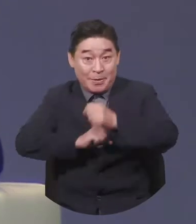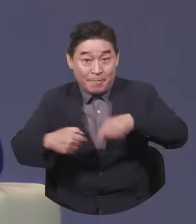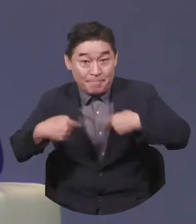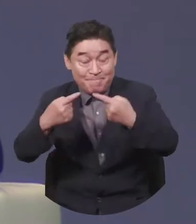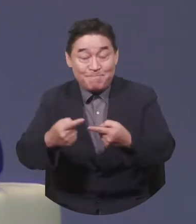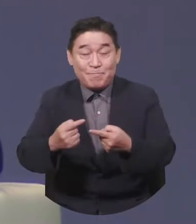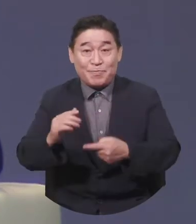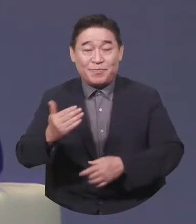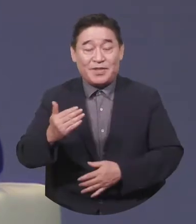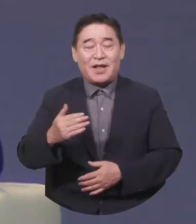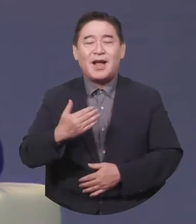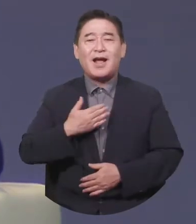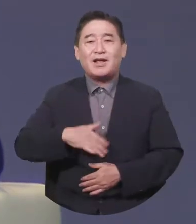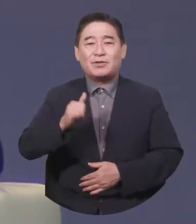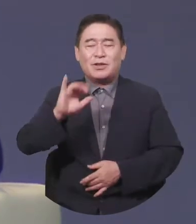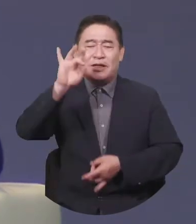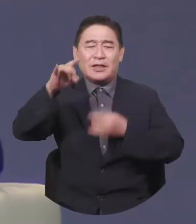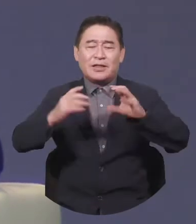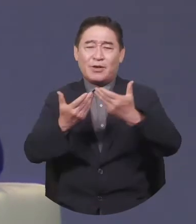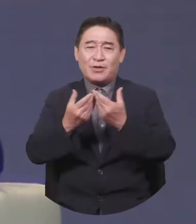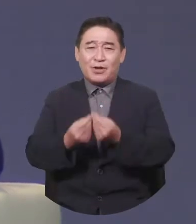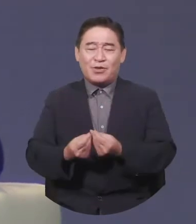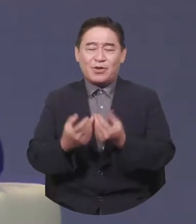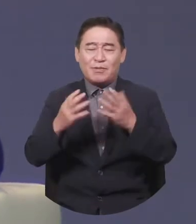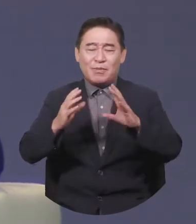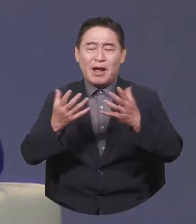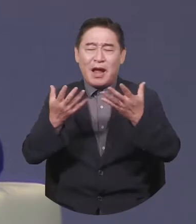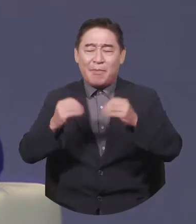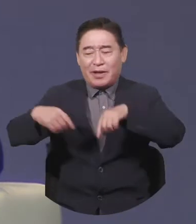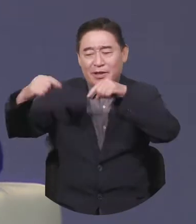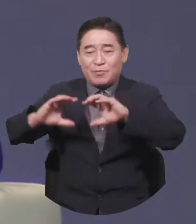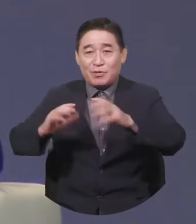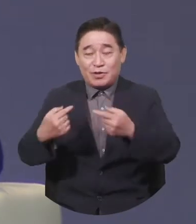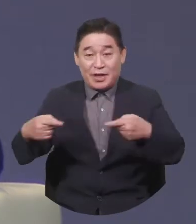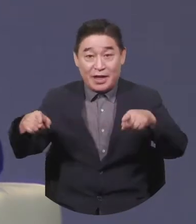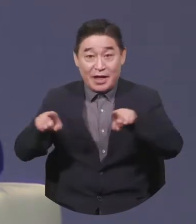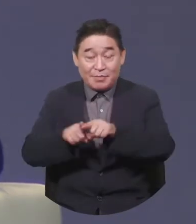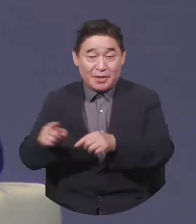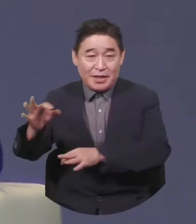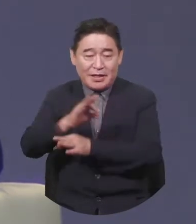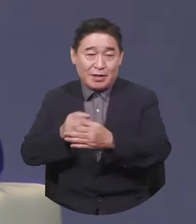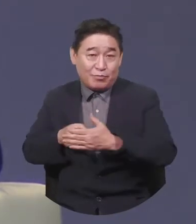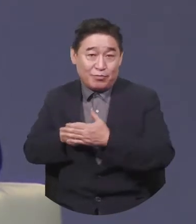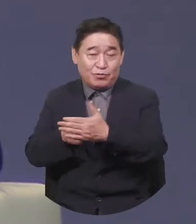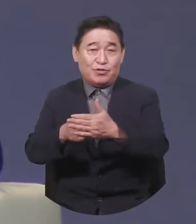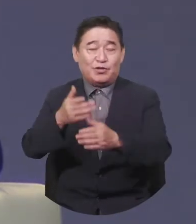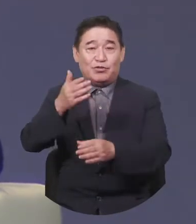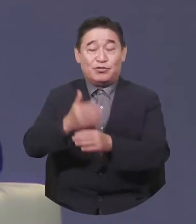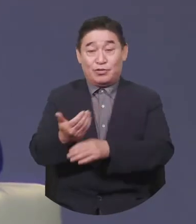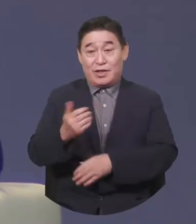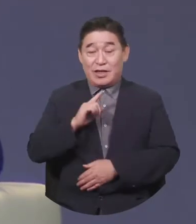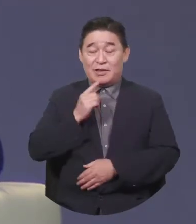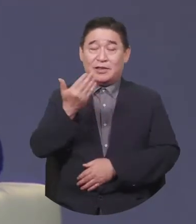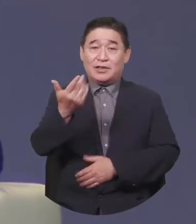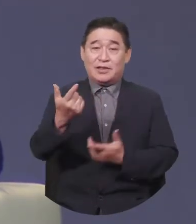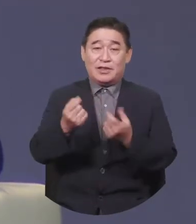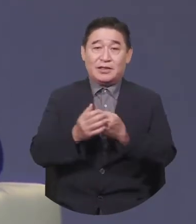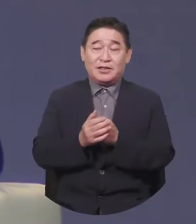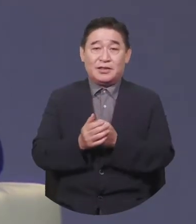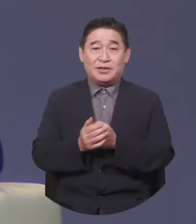cooperation with many partner countries. As I said before, we have the cooperation program with JICA for maybe